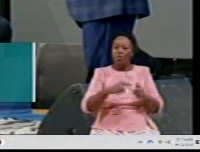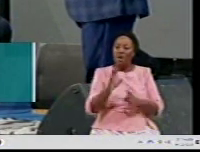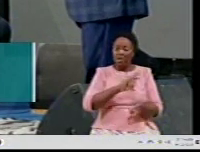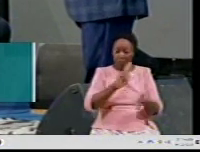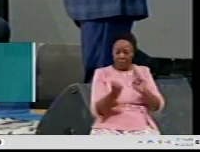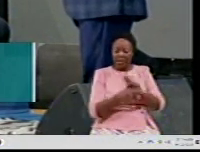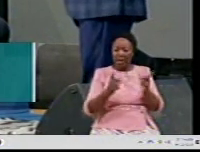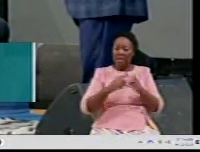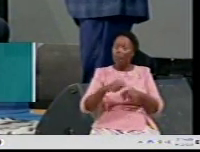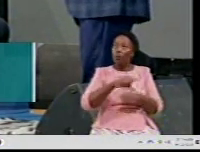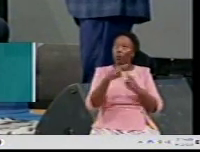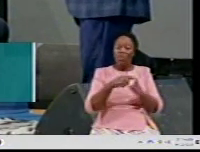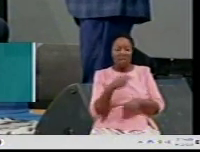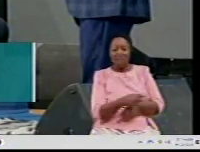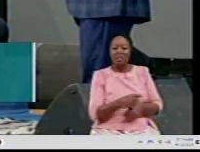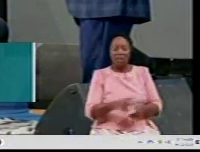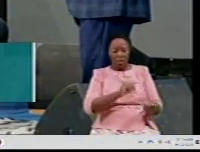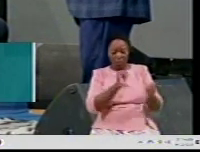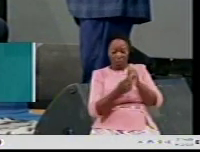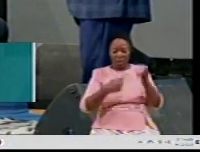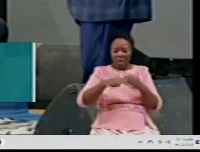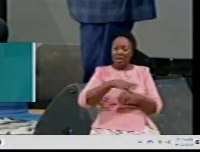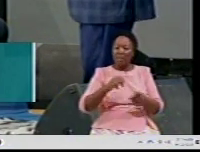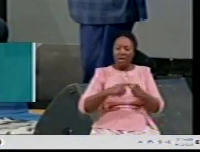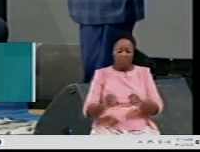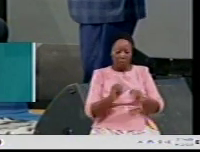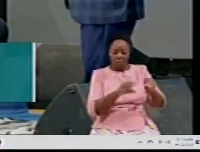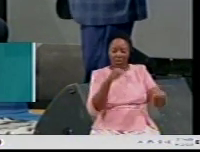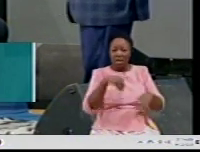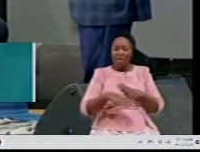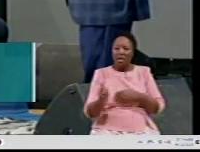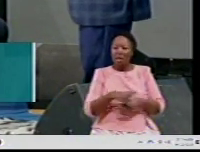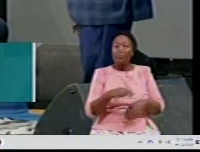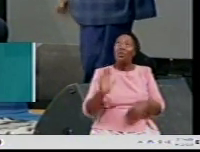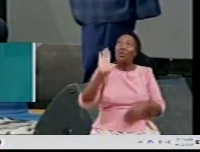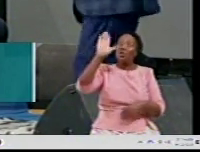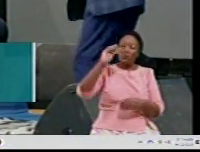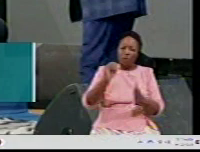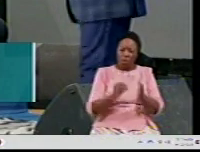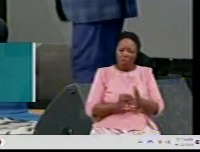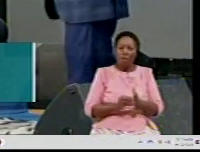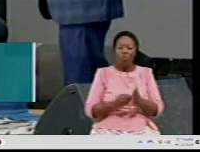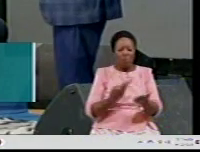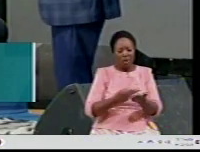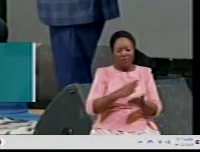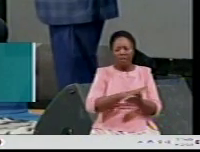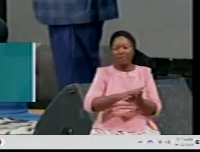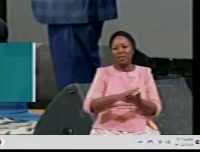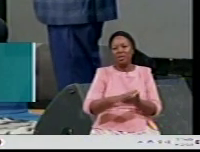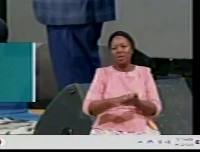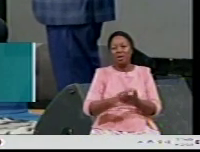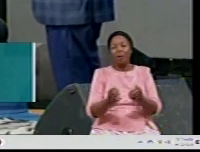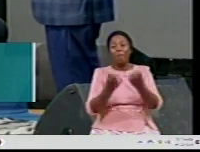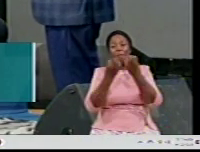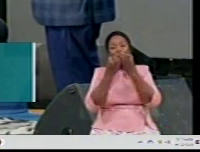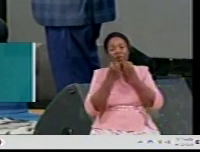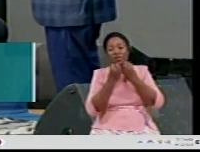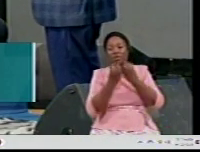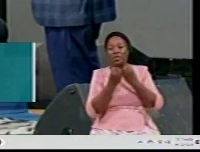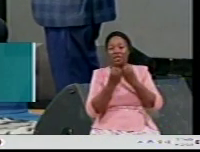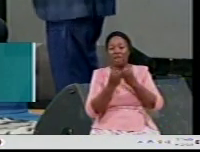turned around, imputed unto him his own righteousness. Precious